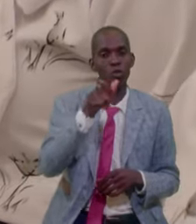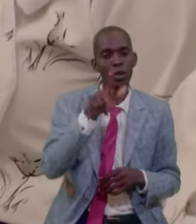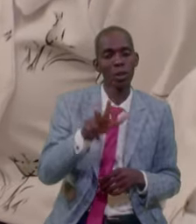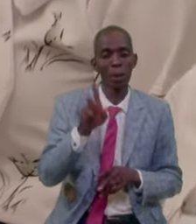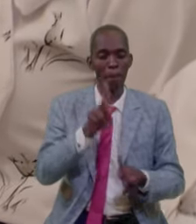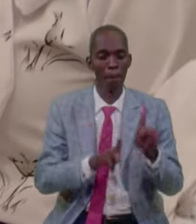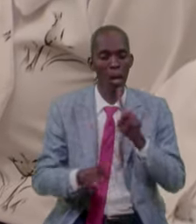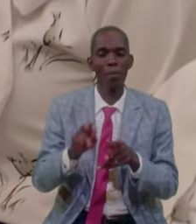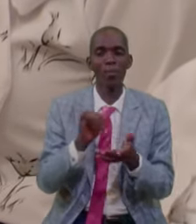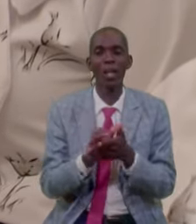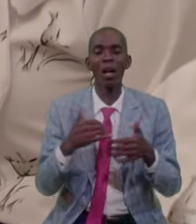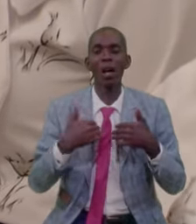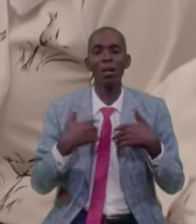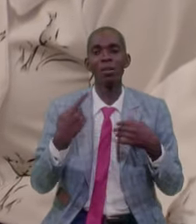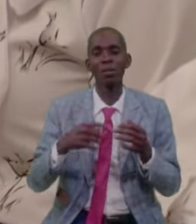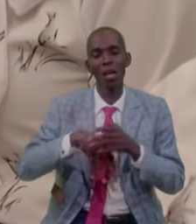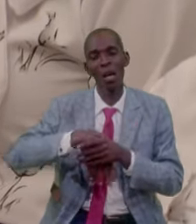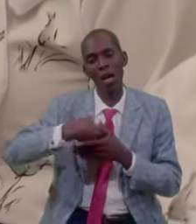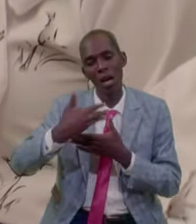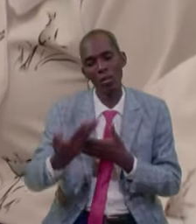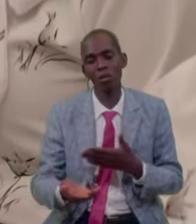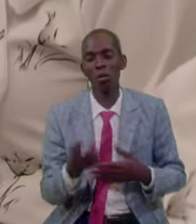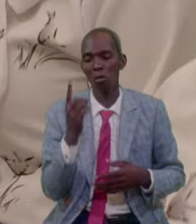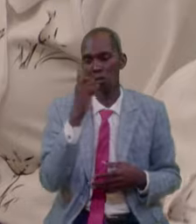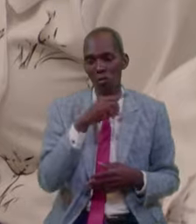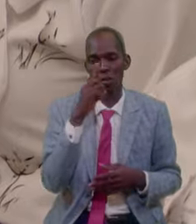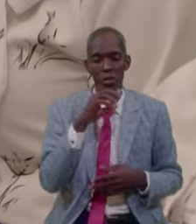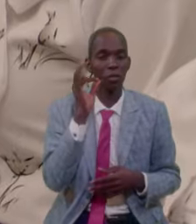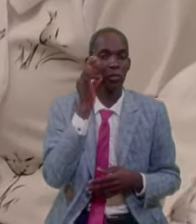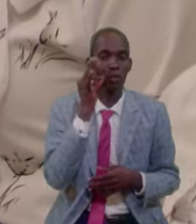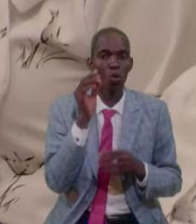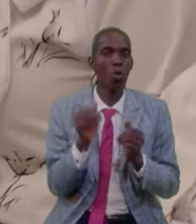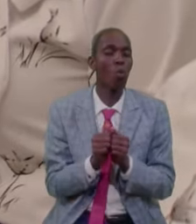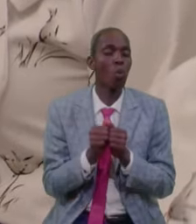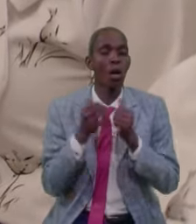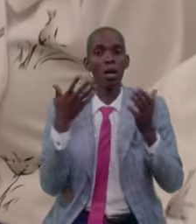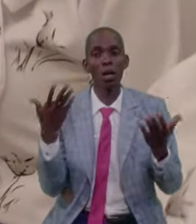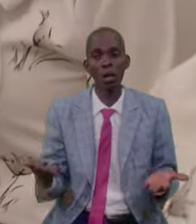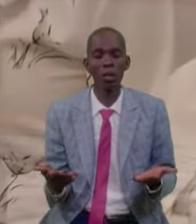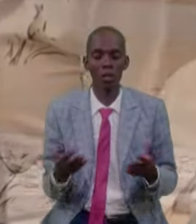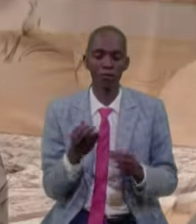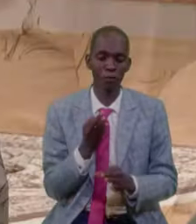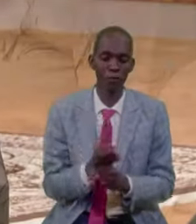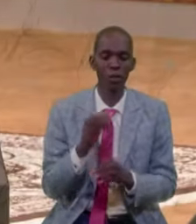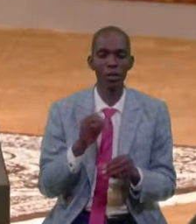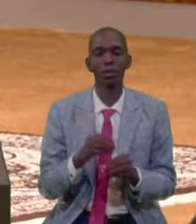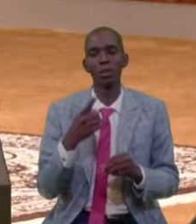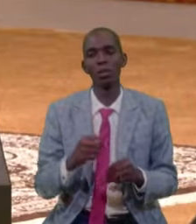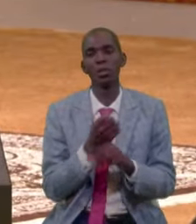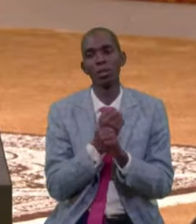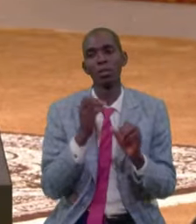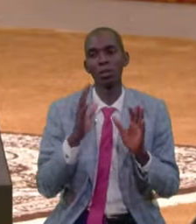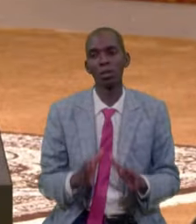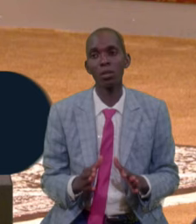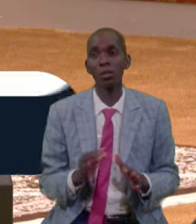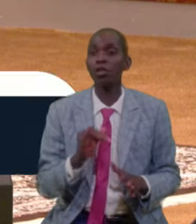have superficial fruit without faith in the Savior. It's not faith